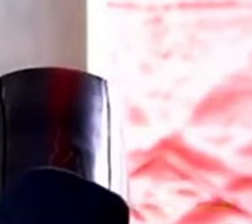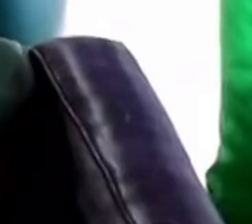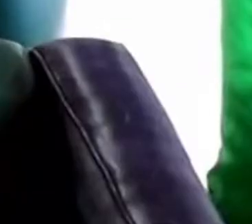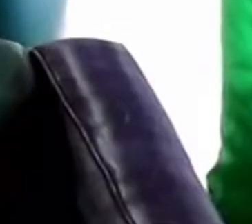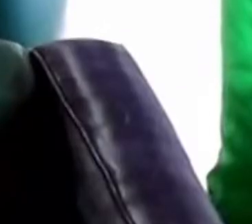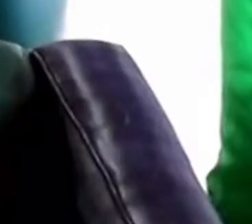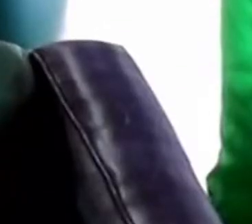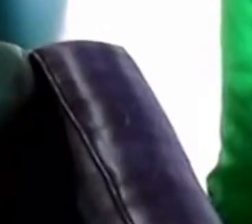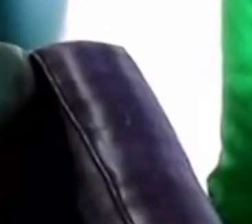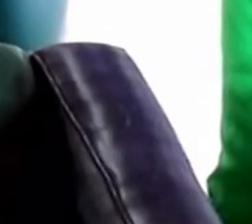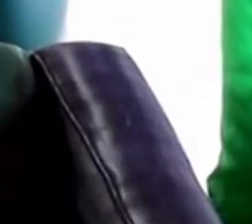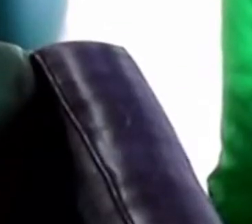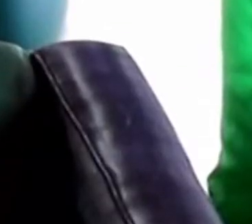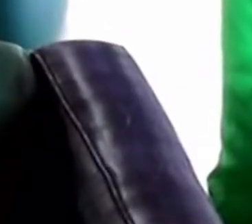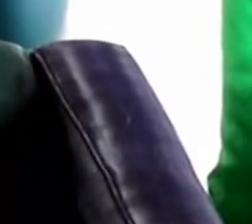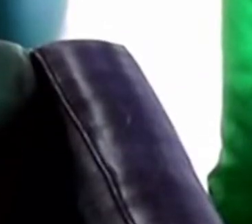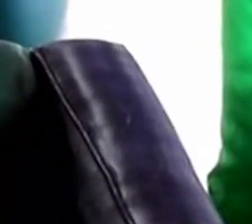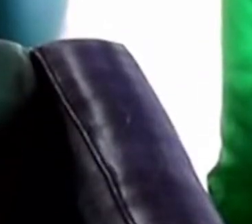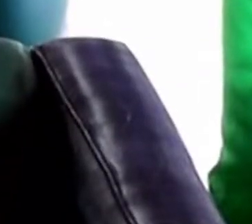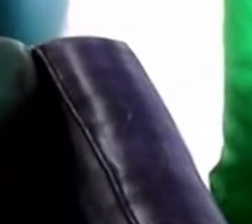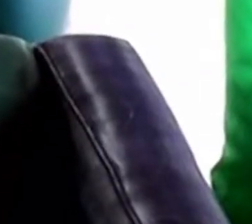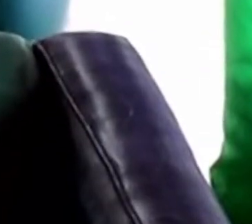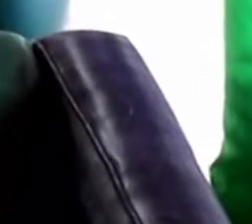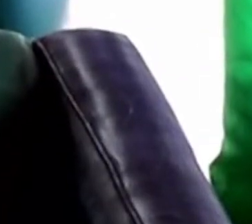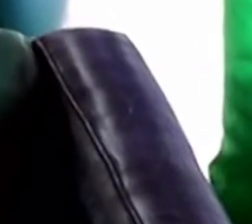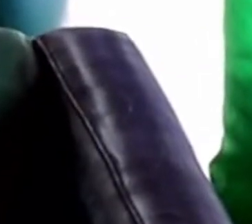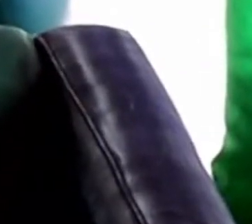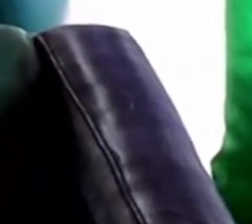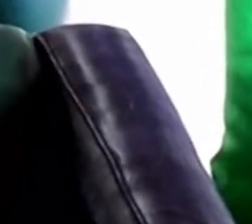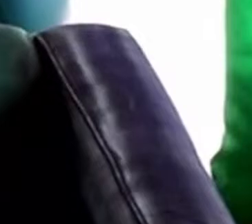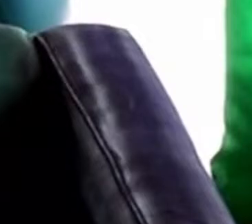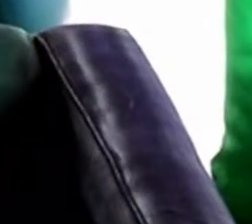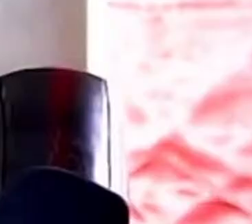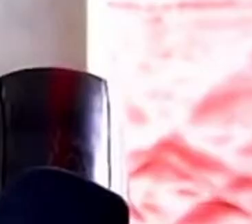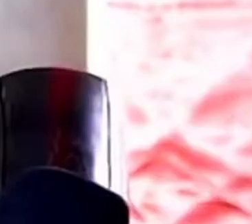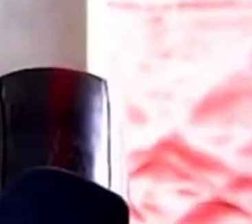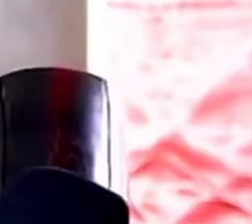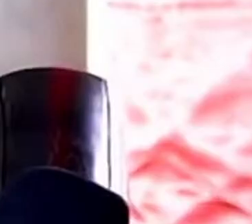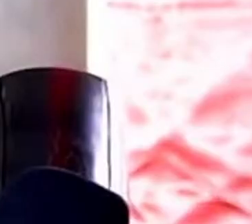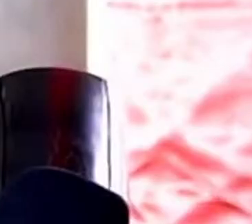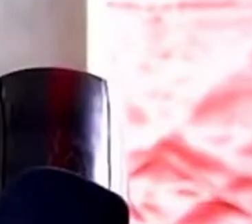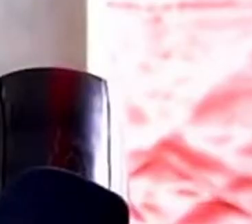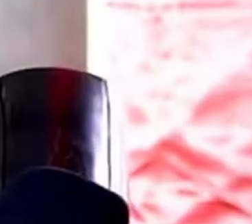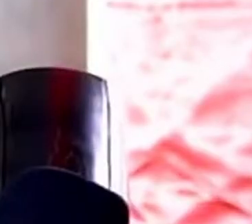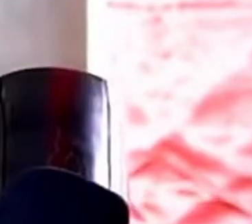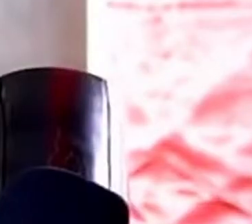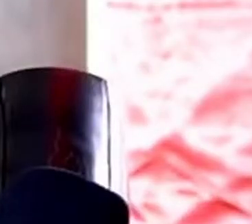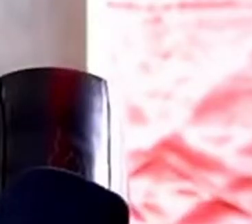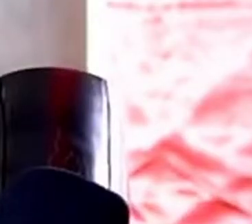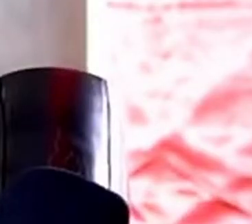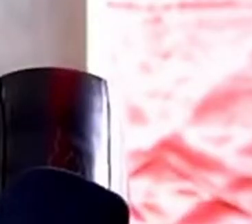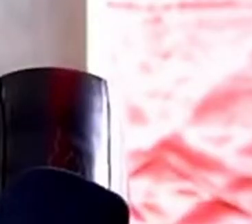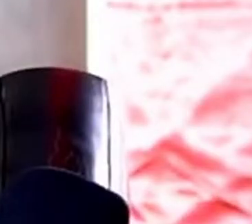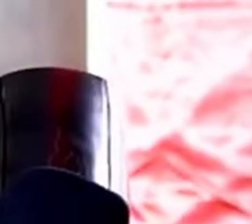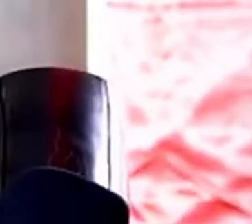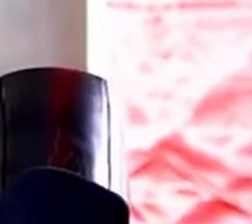we are women, and when your daughter is just at home doing nothing, bringing children married at a tender